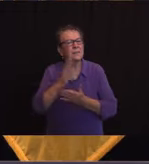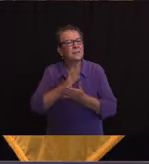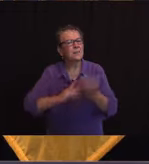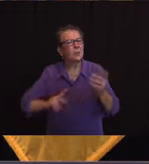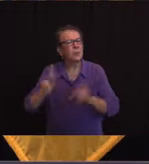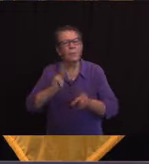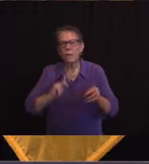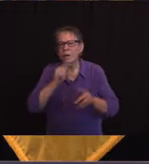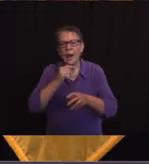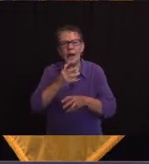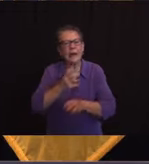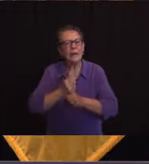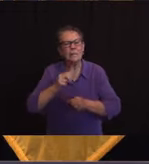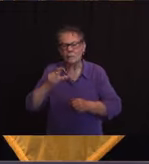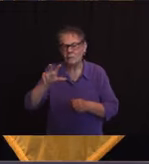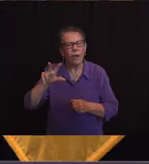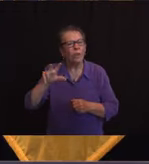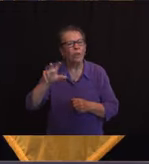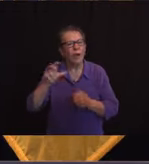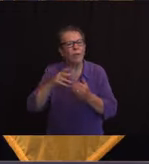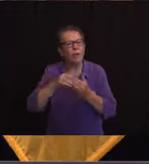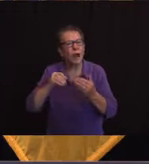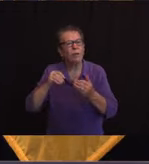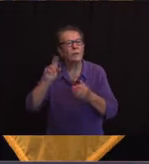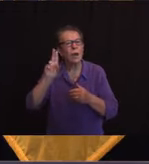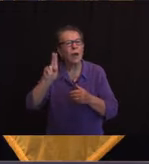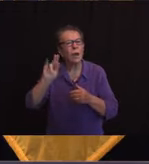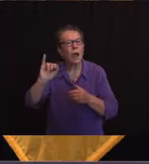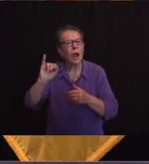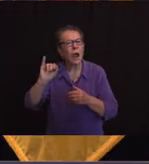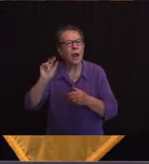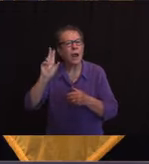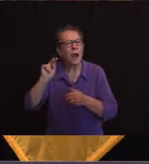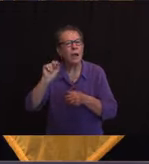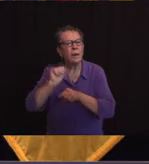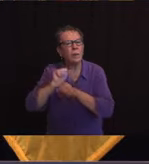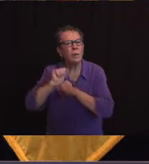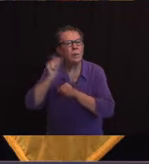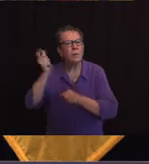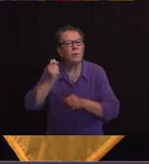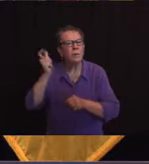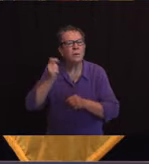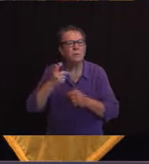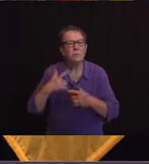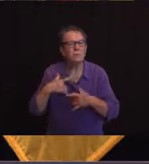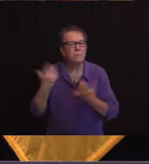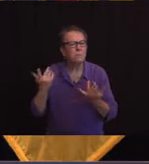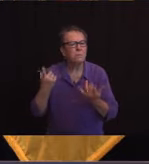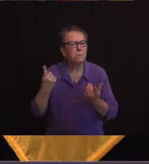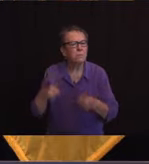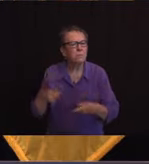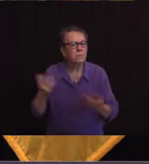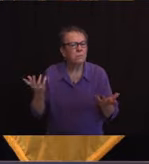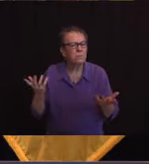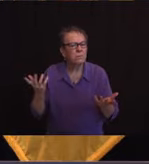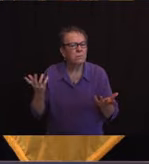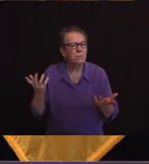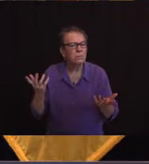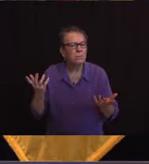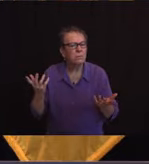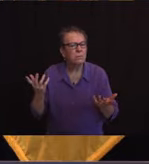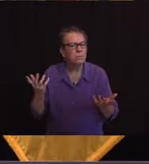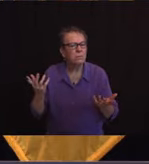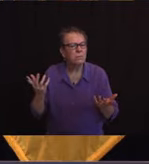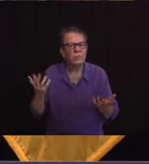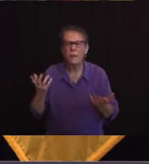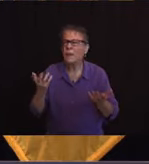problem is? Lawmakers in New York reached a deal on legal cannabis over the weekend. After so many delays in the legislation process here, it